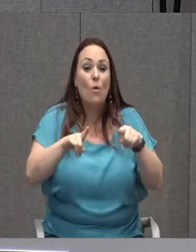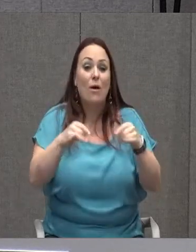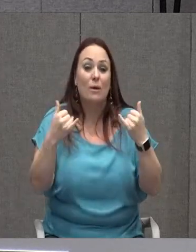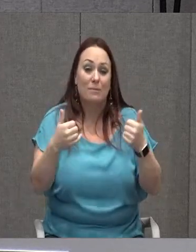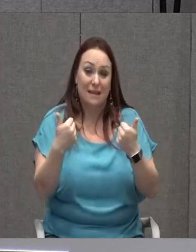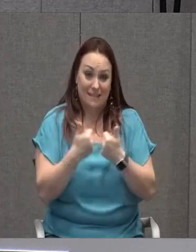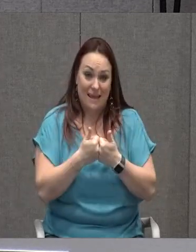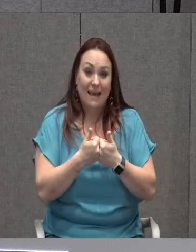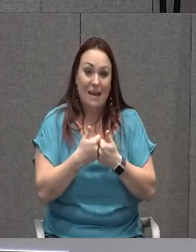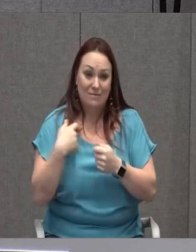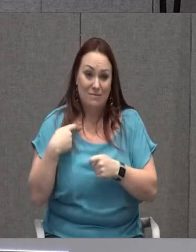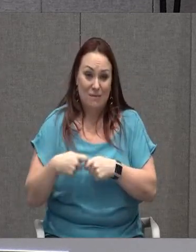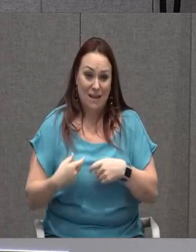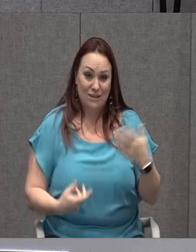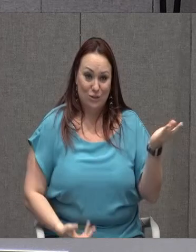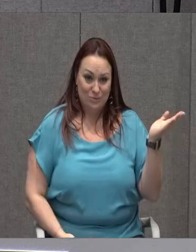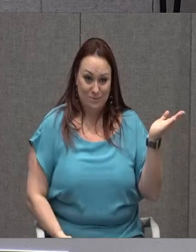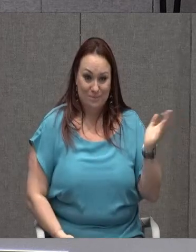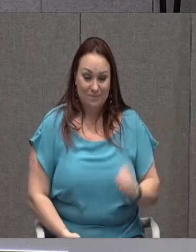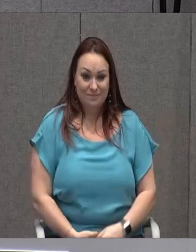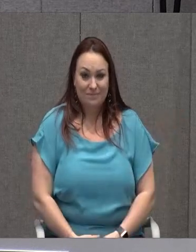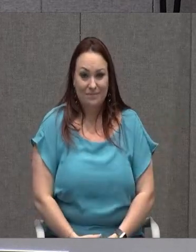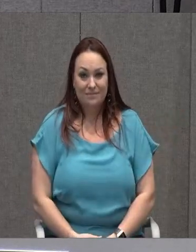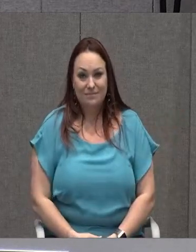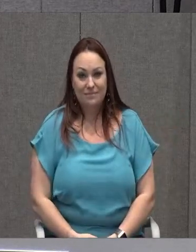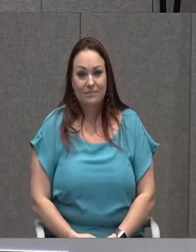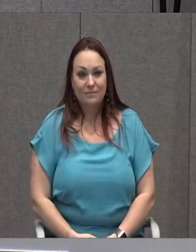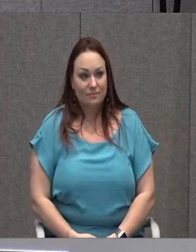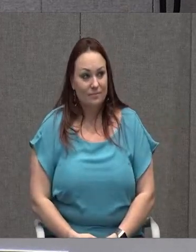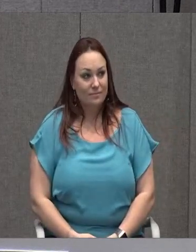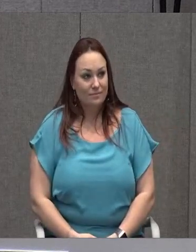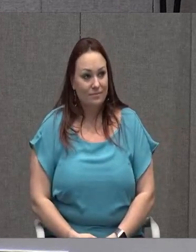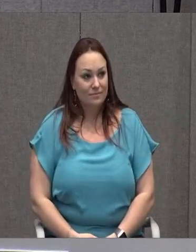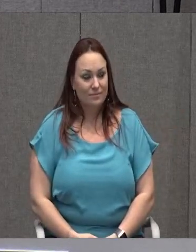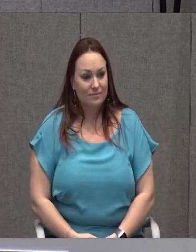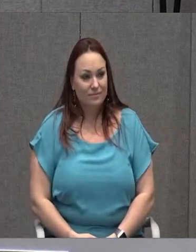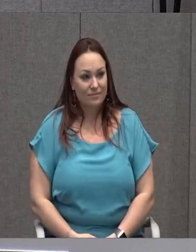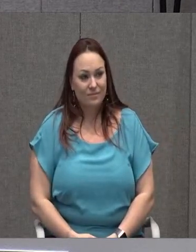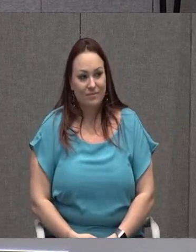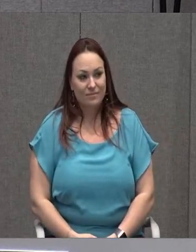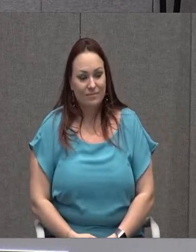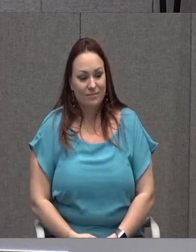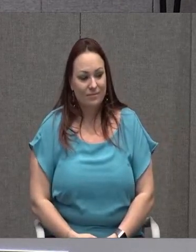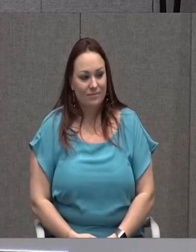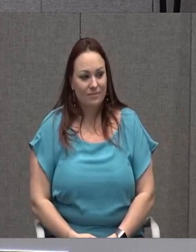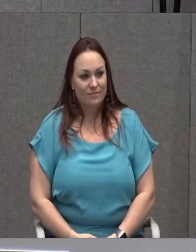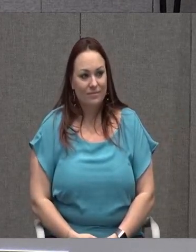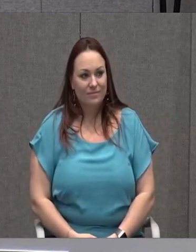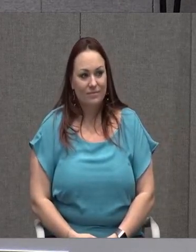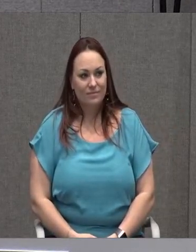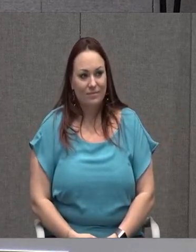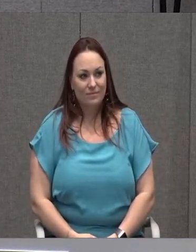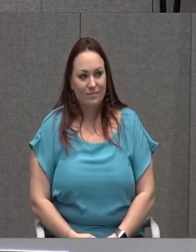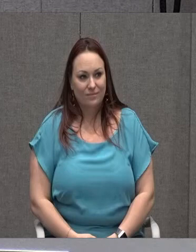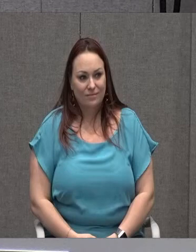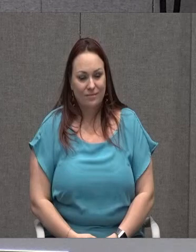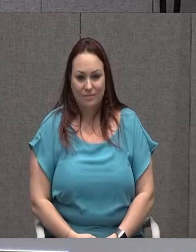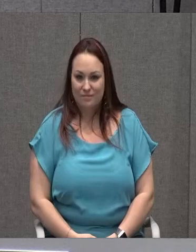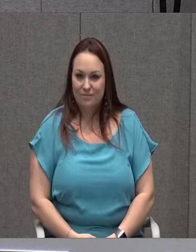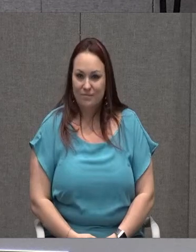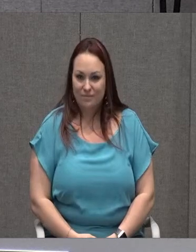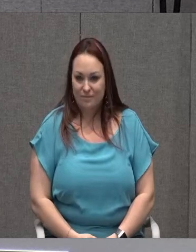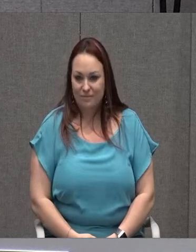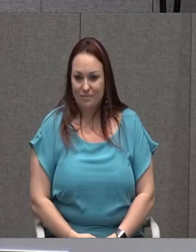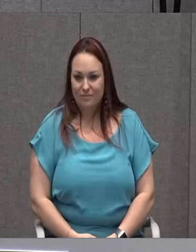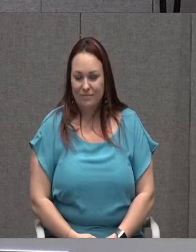Que siempre disfrutan nuestro tiempo jugando y no siempre estamos jugando para ganar. Estamos aquí jugando